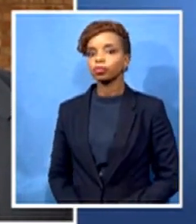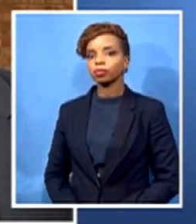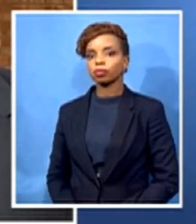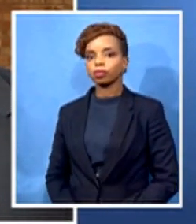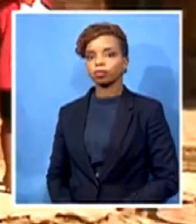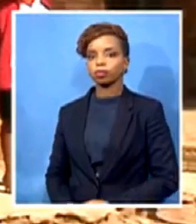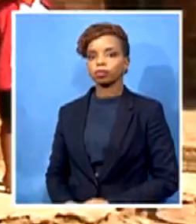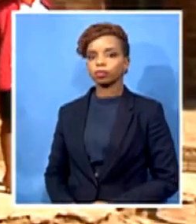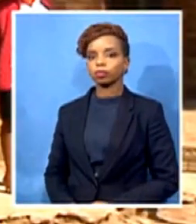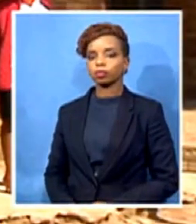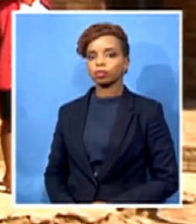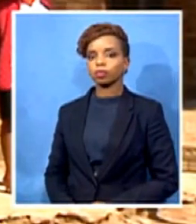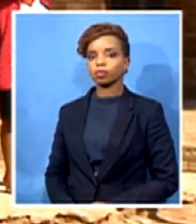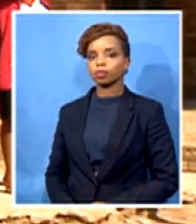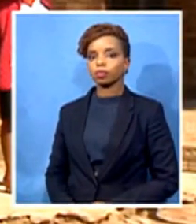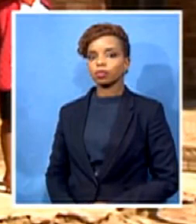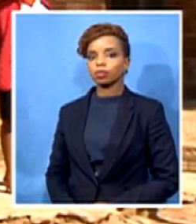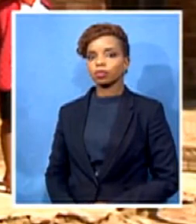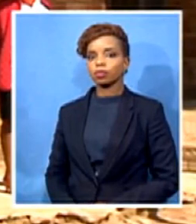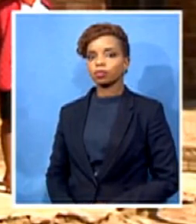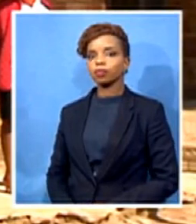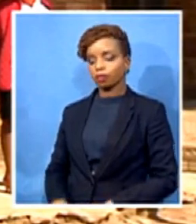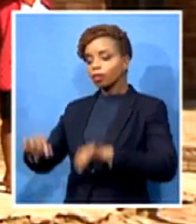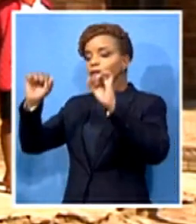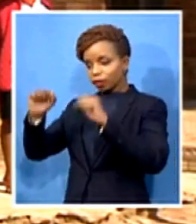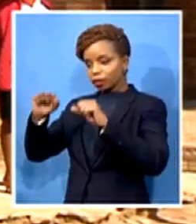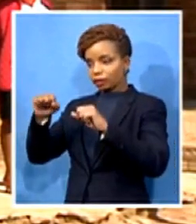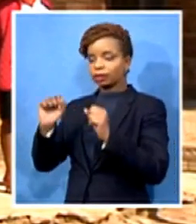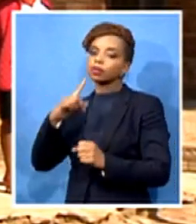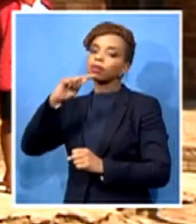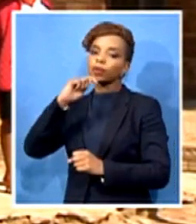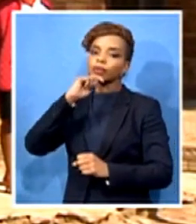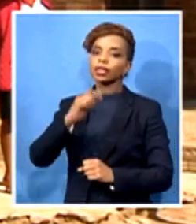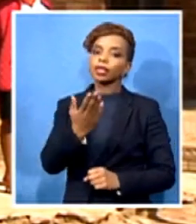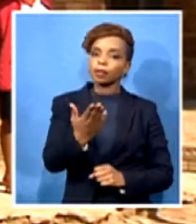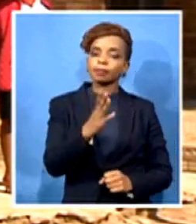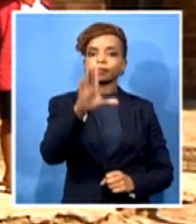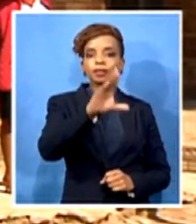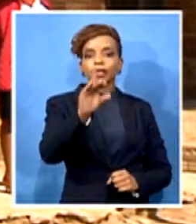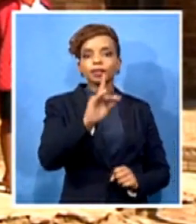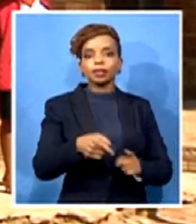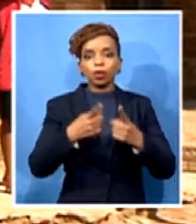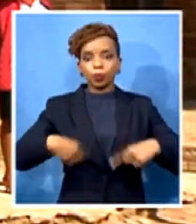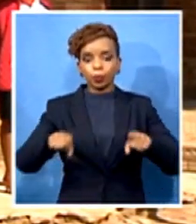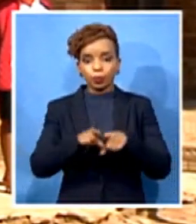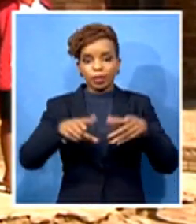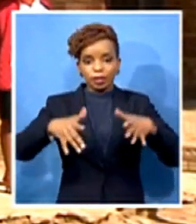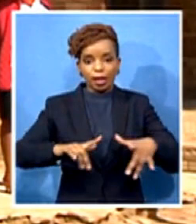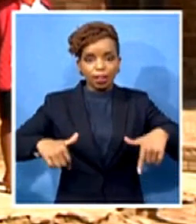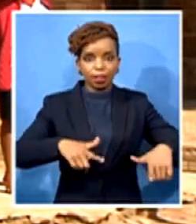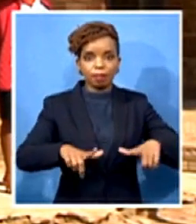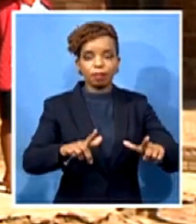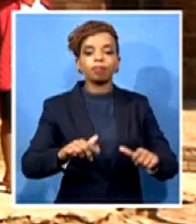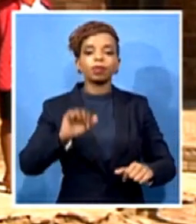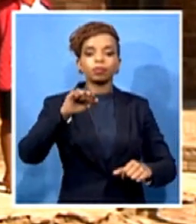Yes, indeed. Good morning, Desiree. We are in Limpopo, actually. We are in the Motse district there in Dennilton, and we have